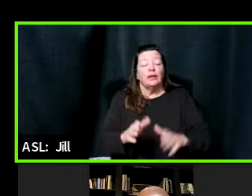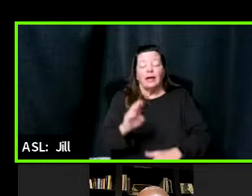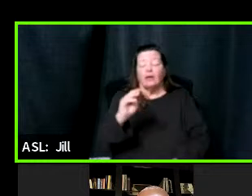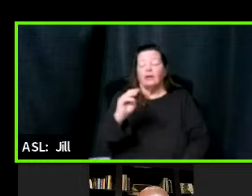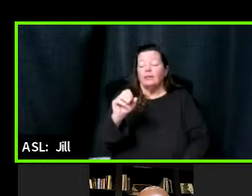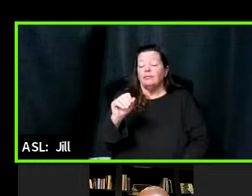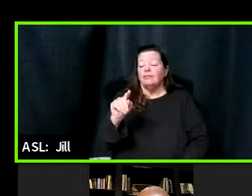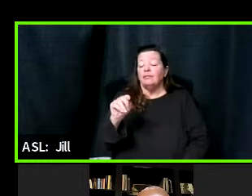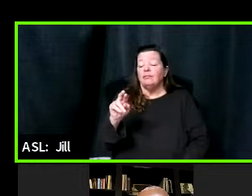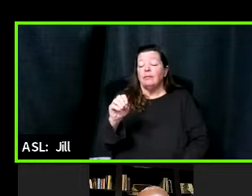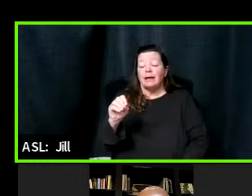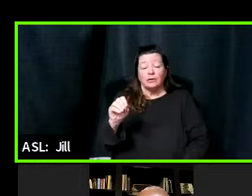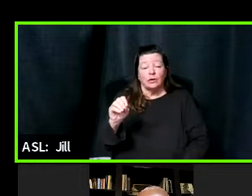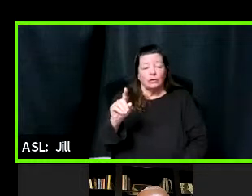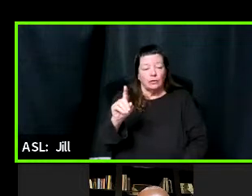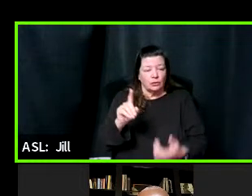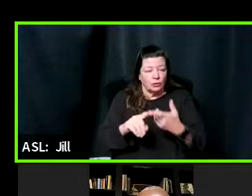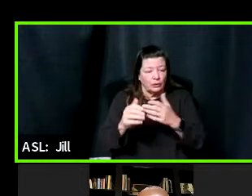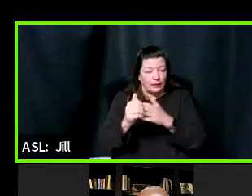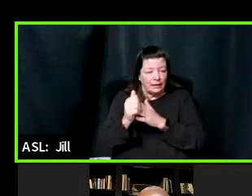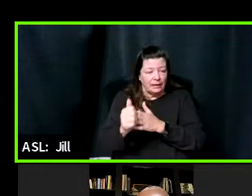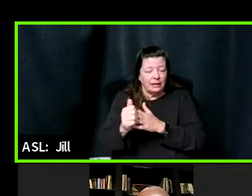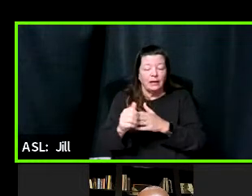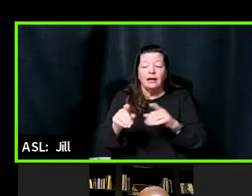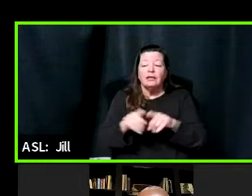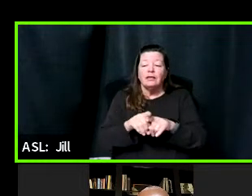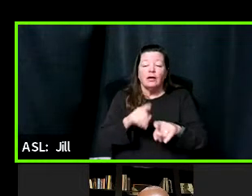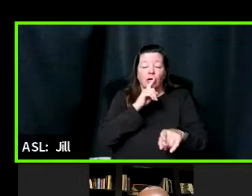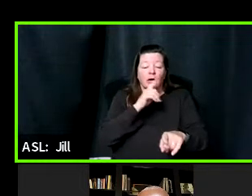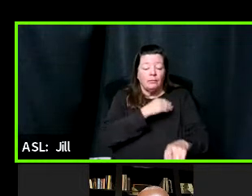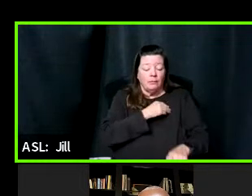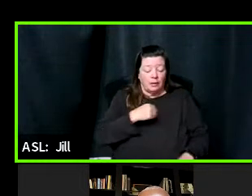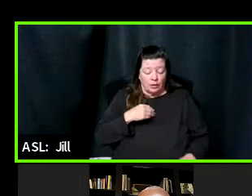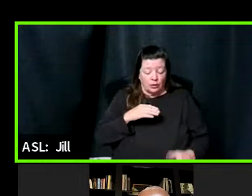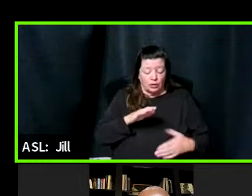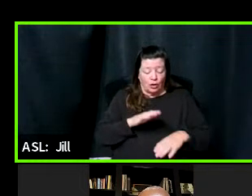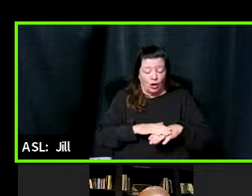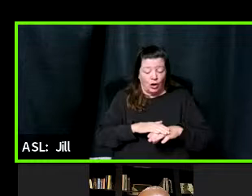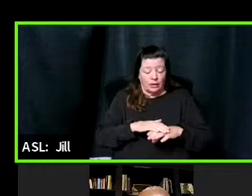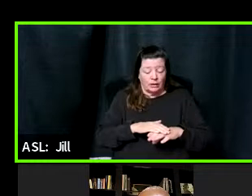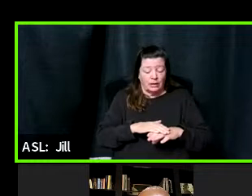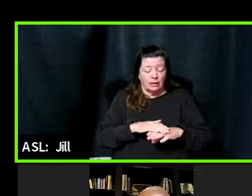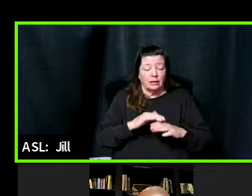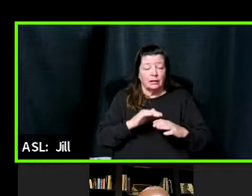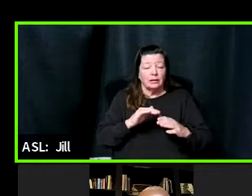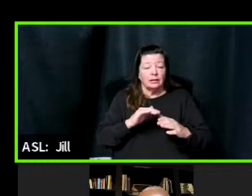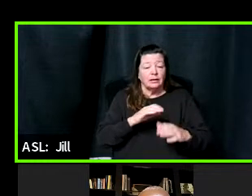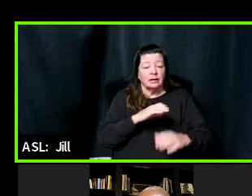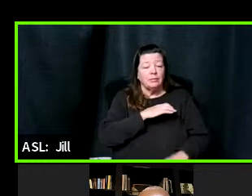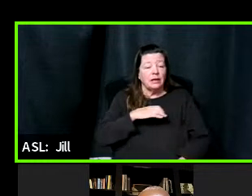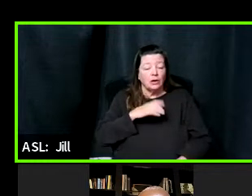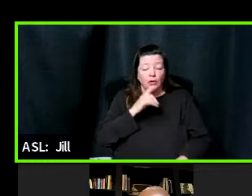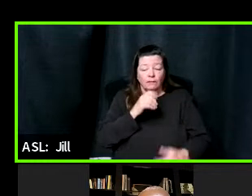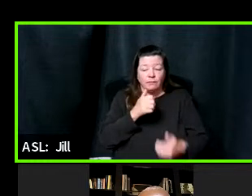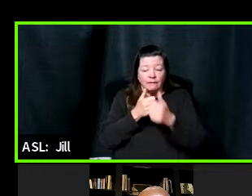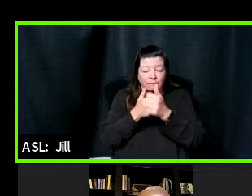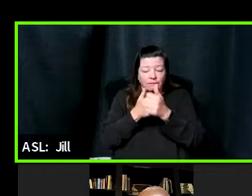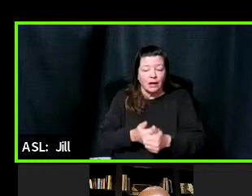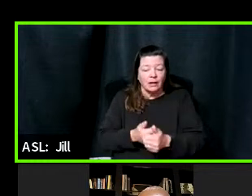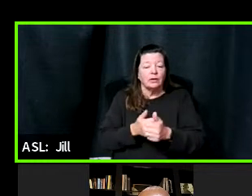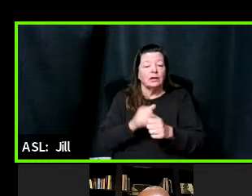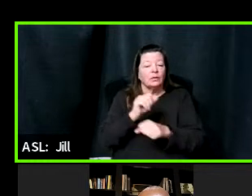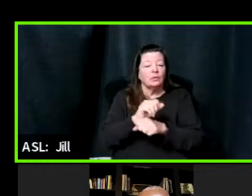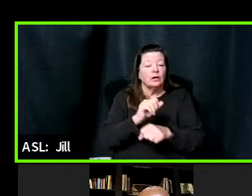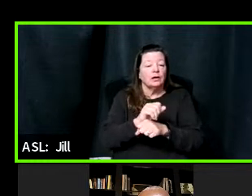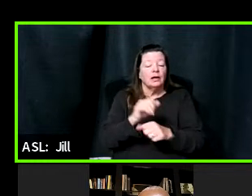committee acknowledged that there's members on the committee who have been really closely following or engaging in the work that Metro is doing.